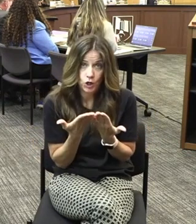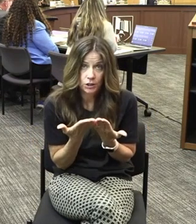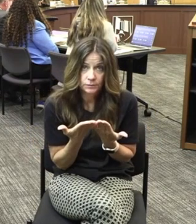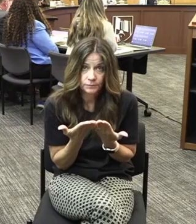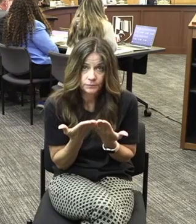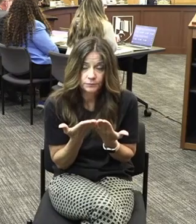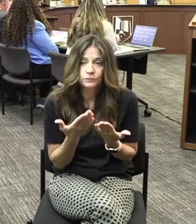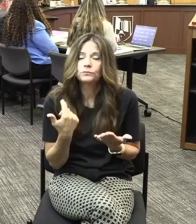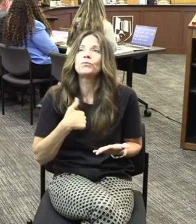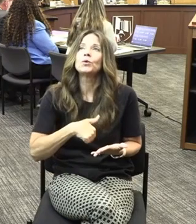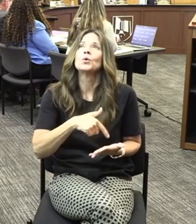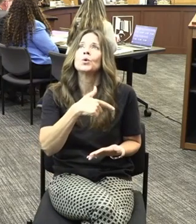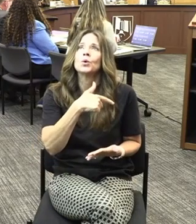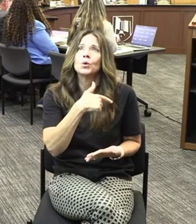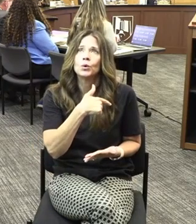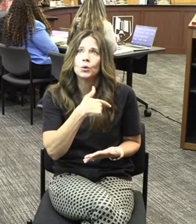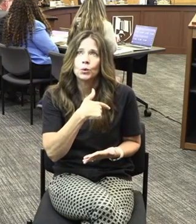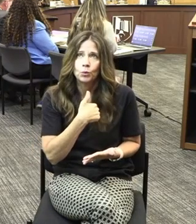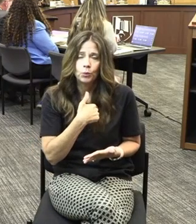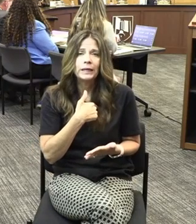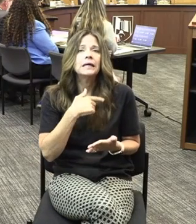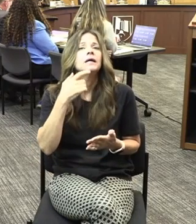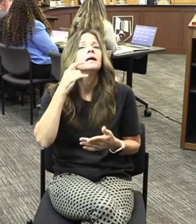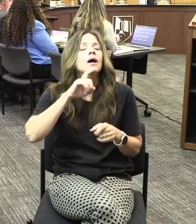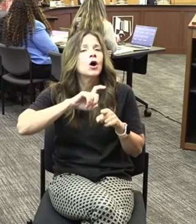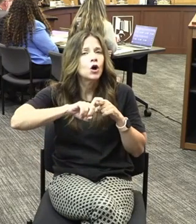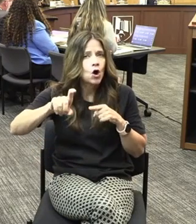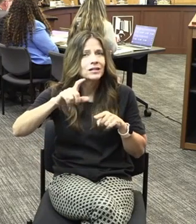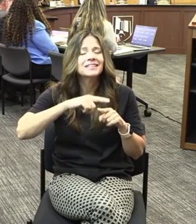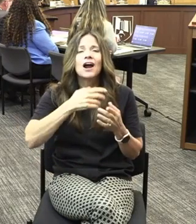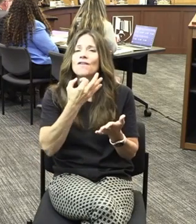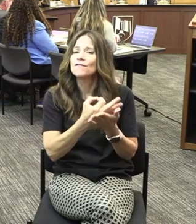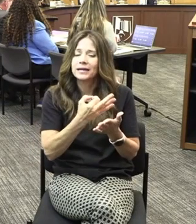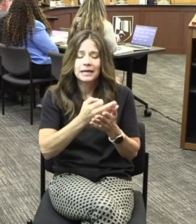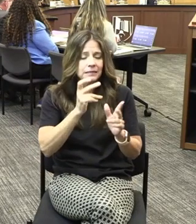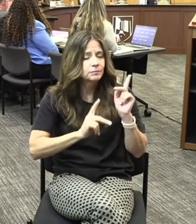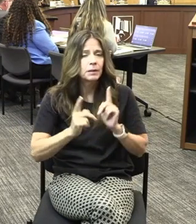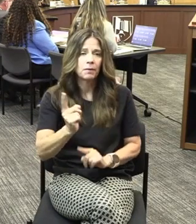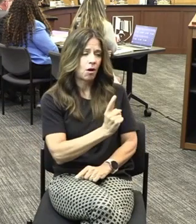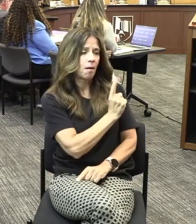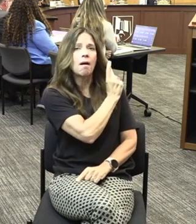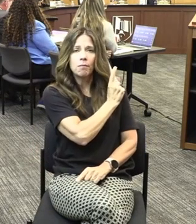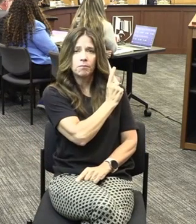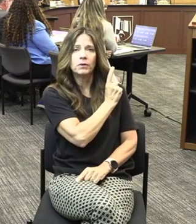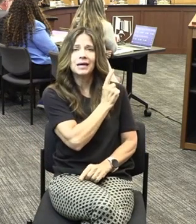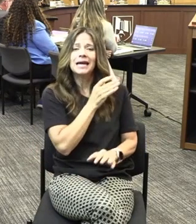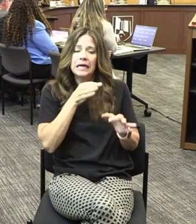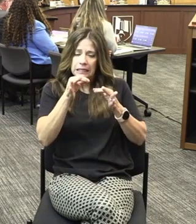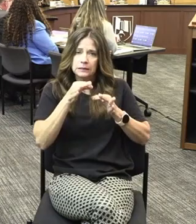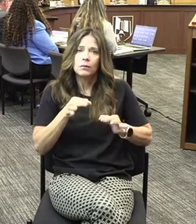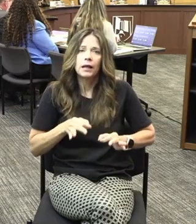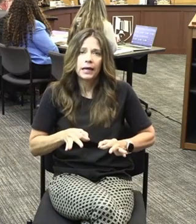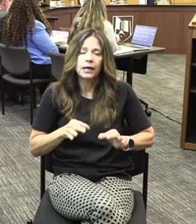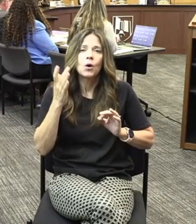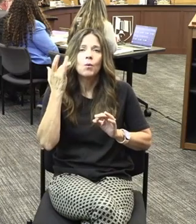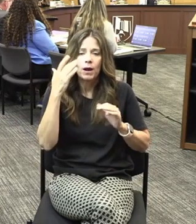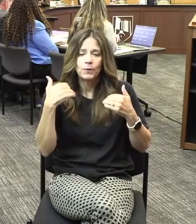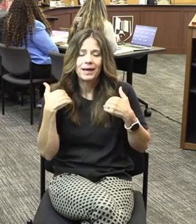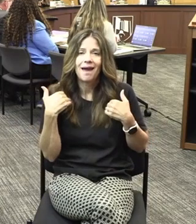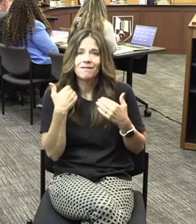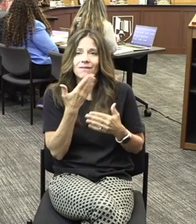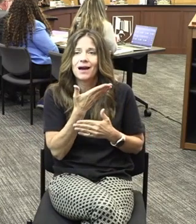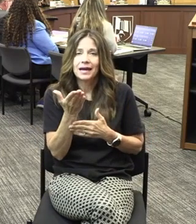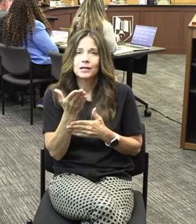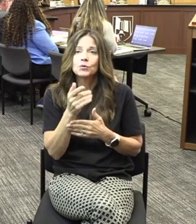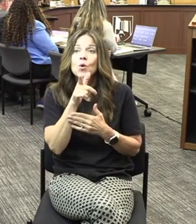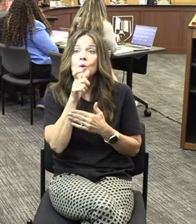We've called our finance people up here multiple times to explain why we have items in our bill, who